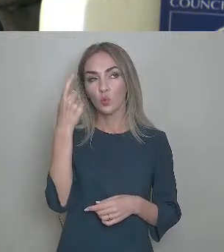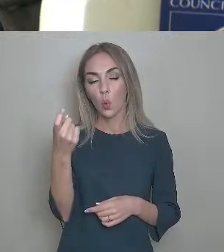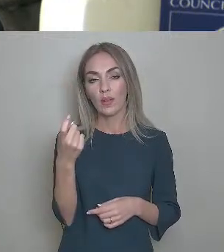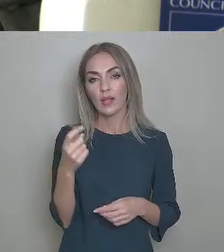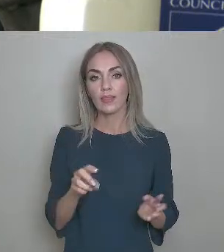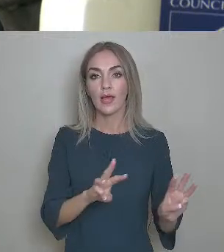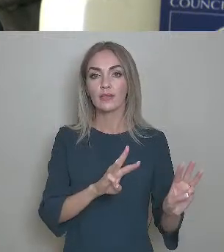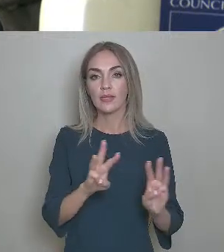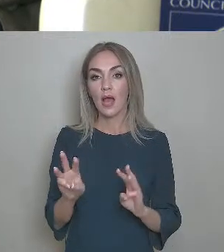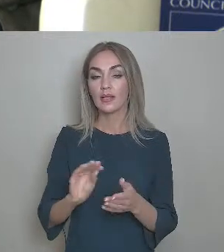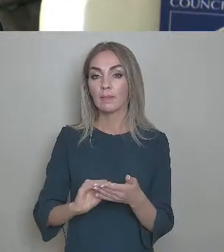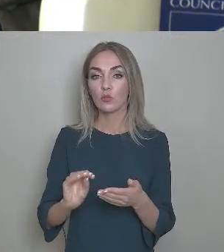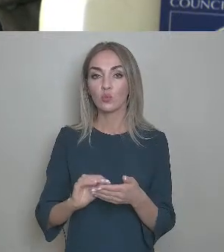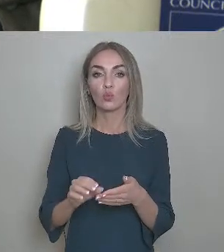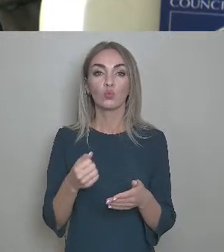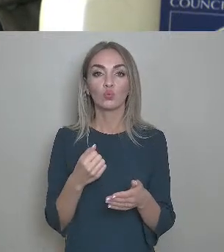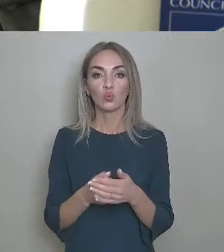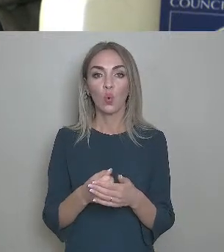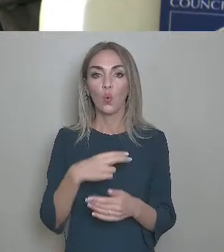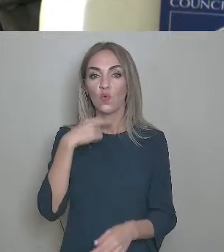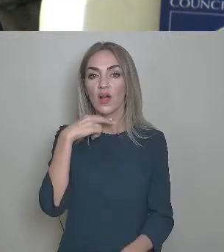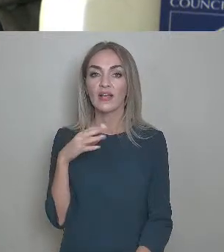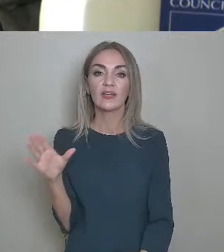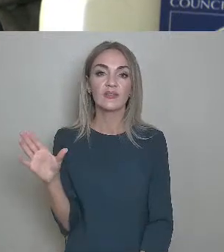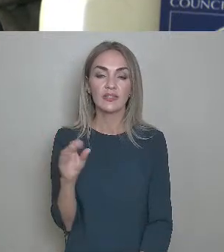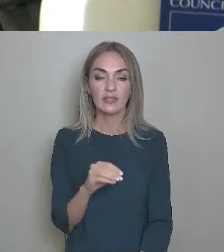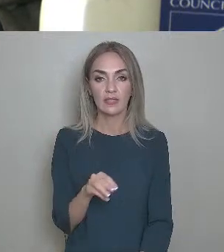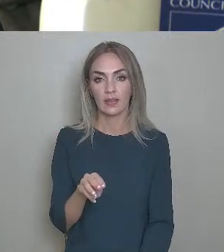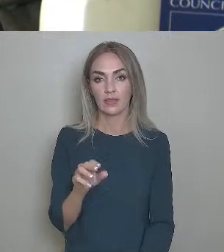notify about this on their website. They